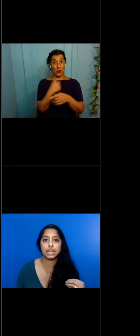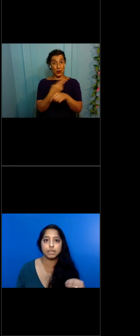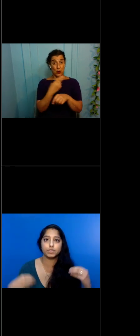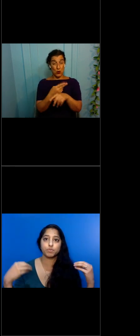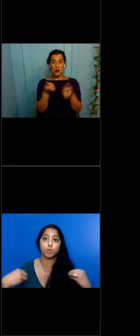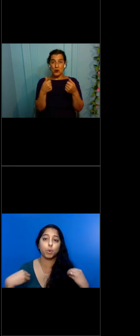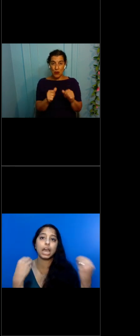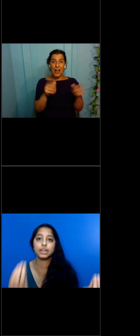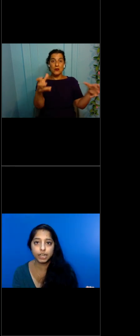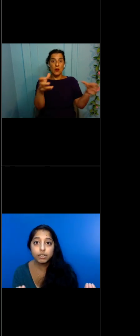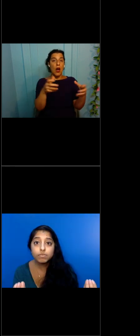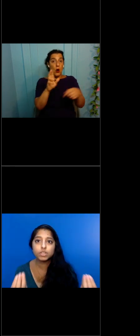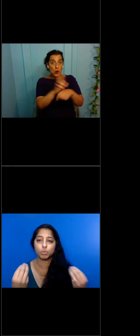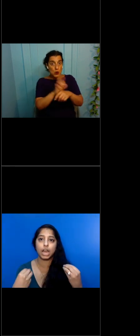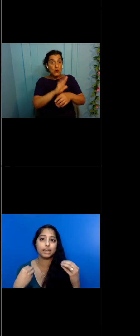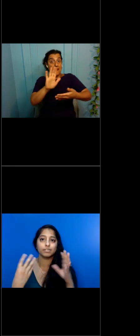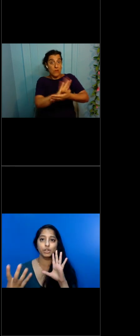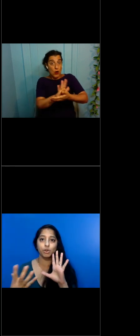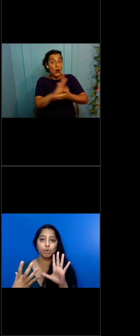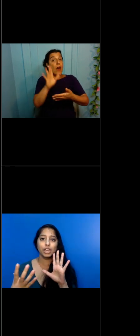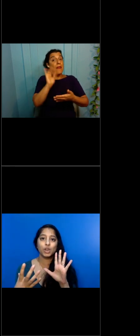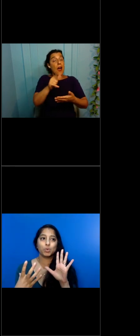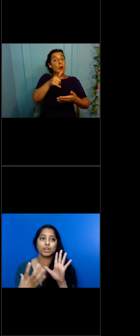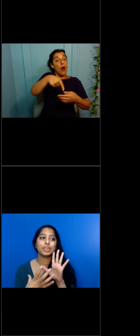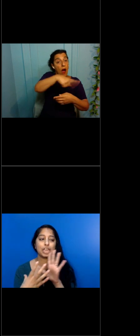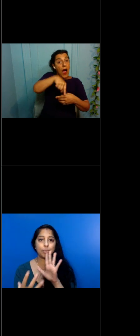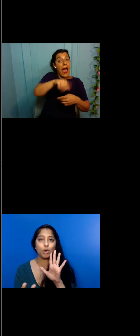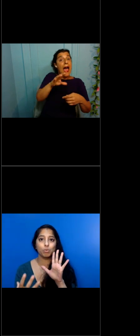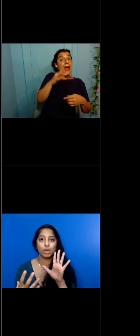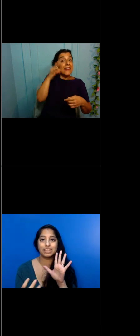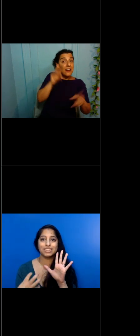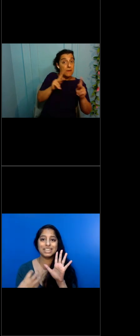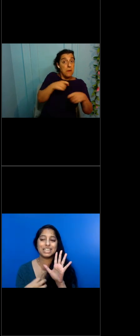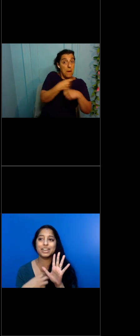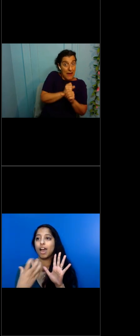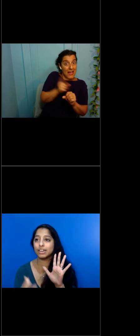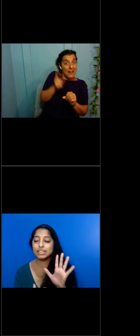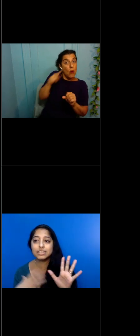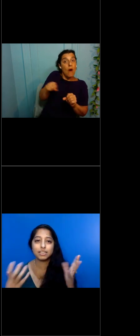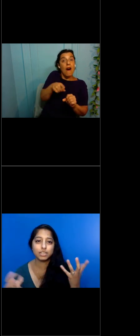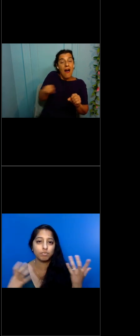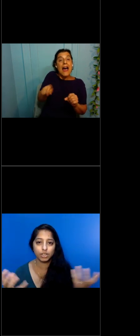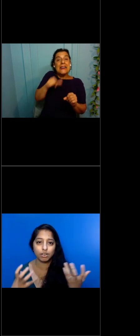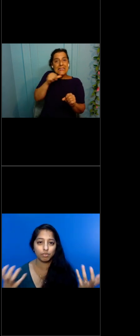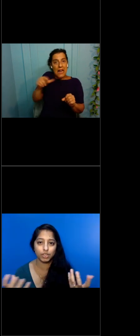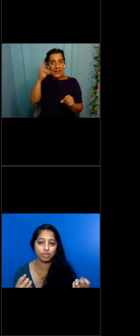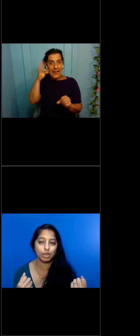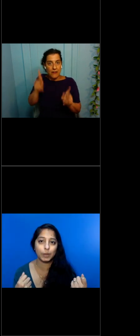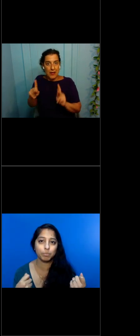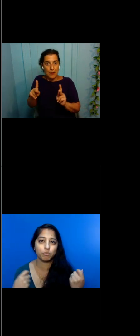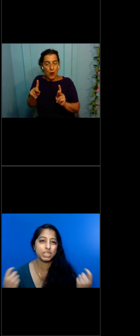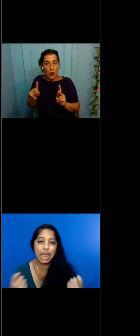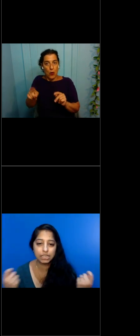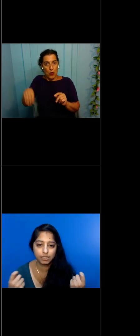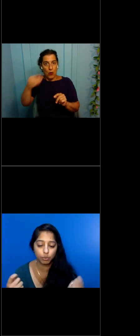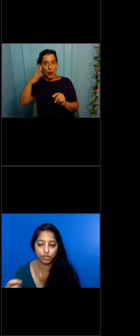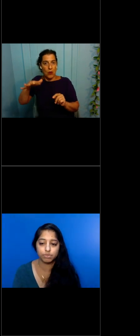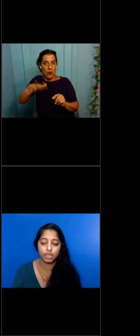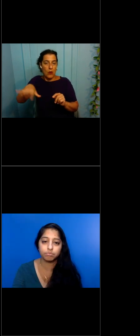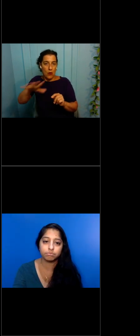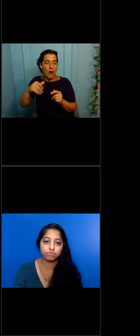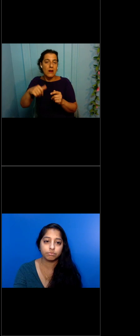produced by natives for non-natives, that we're not, you know, we're thinking about what the intended audience is of the